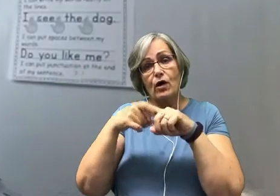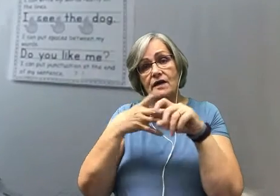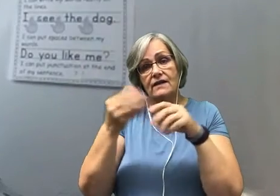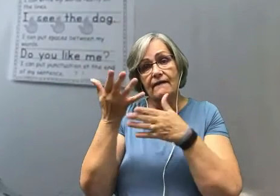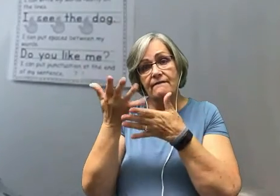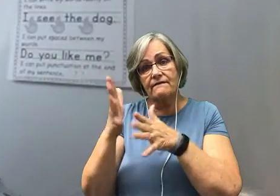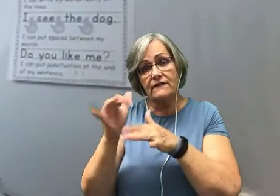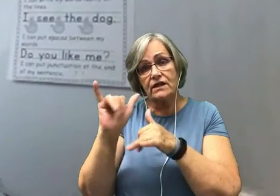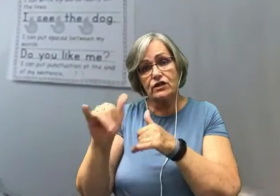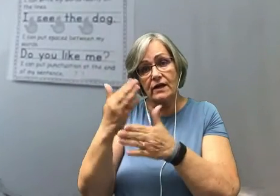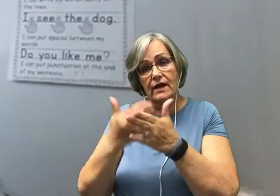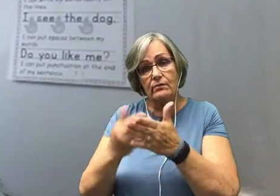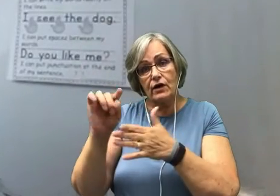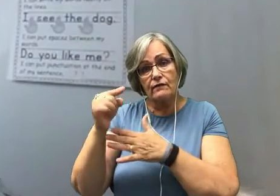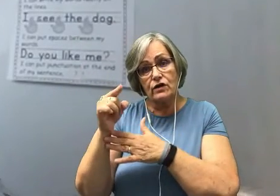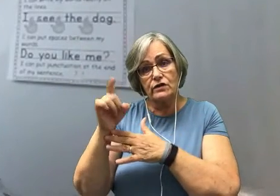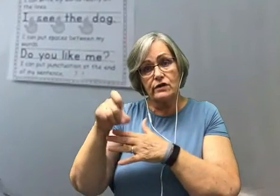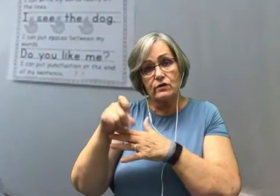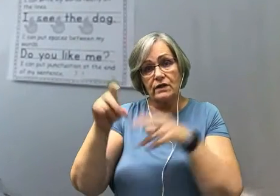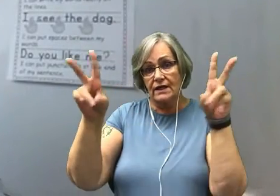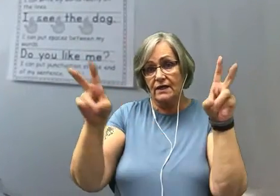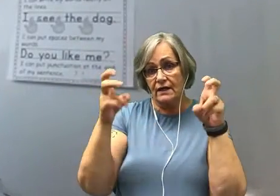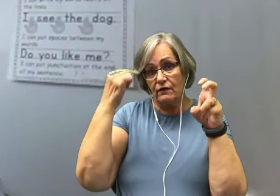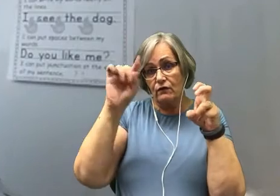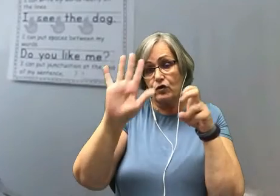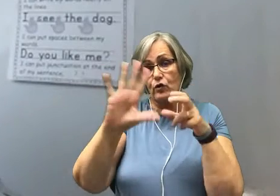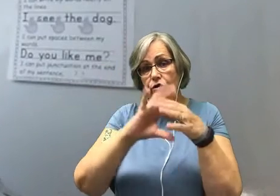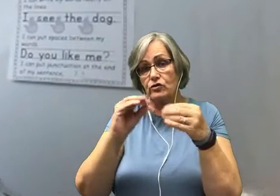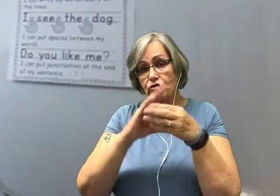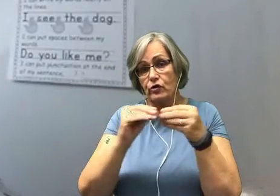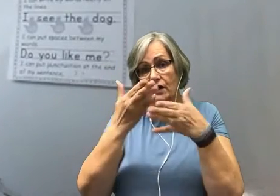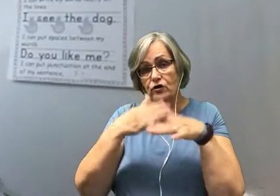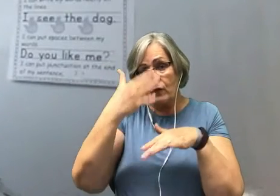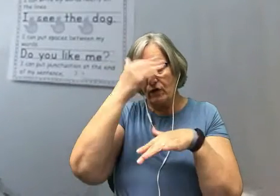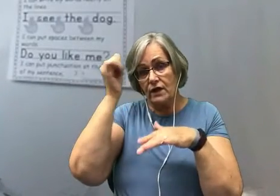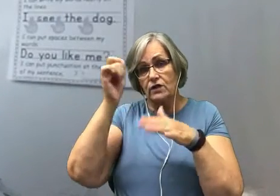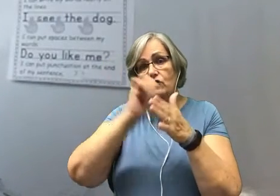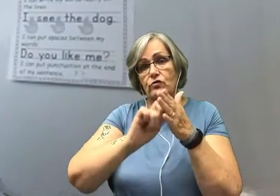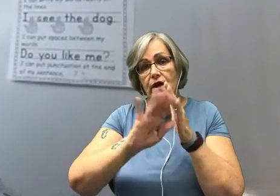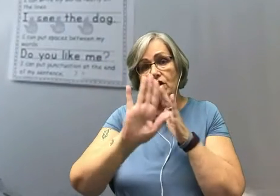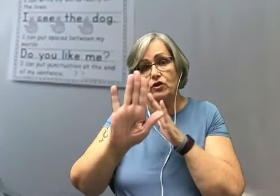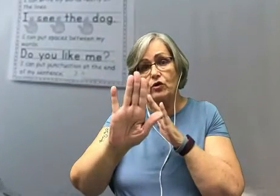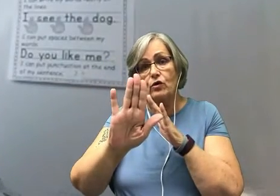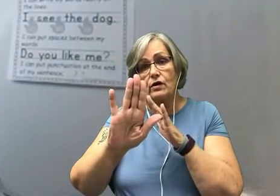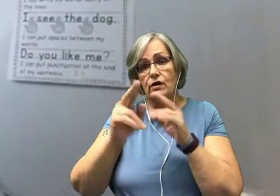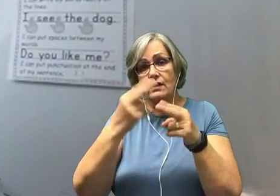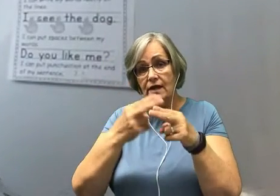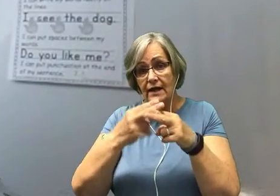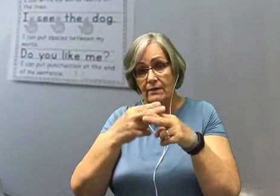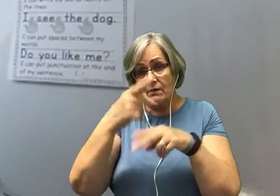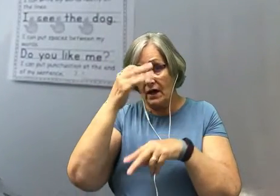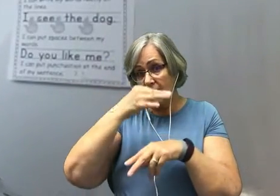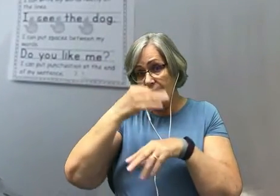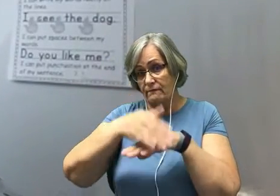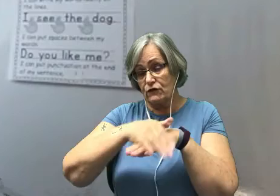video and finish up that part first, okay? You need a title to your story, and don't forget to put your author name on the front, which